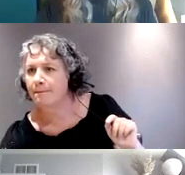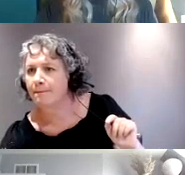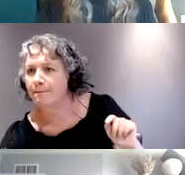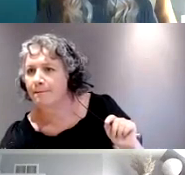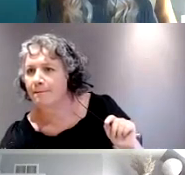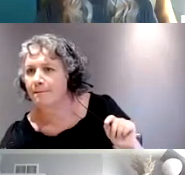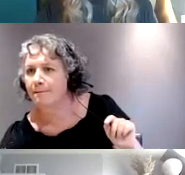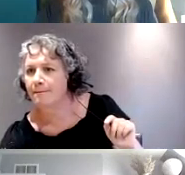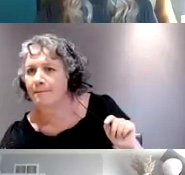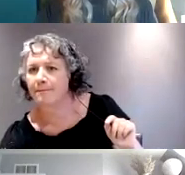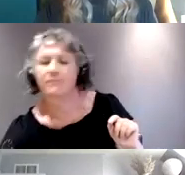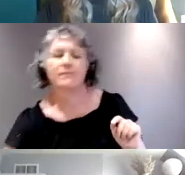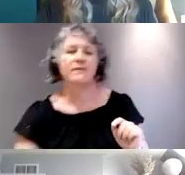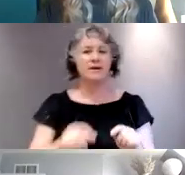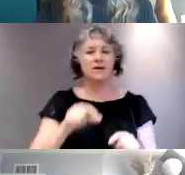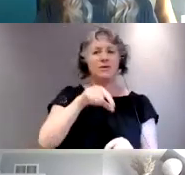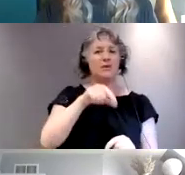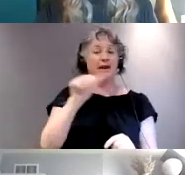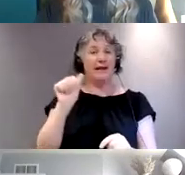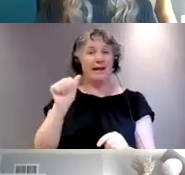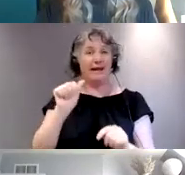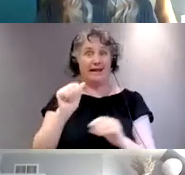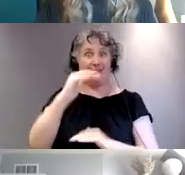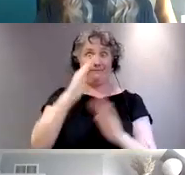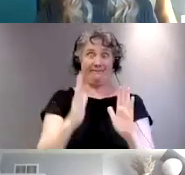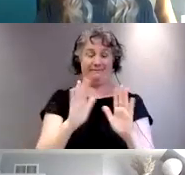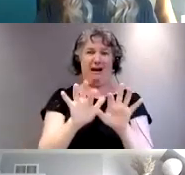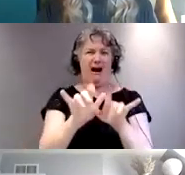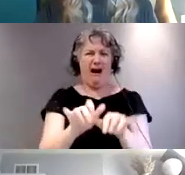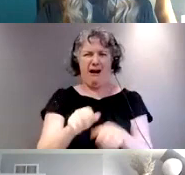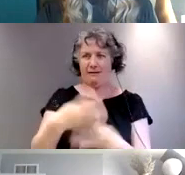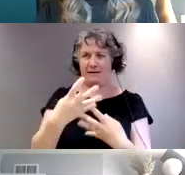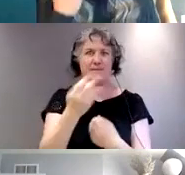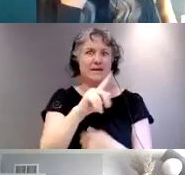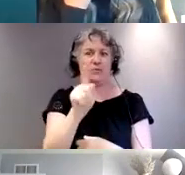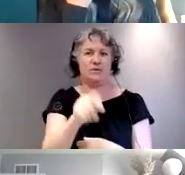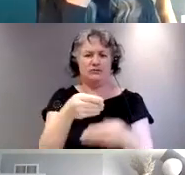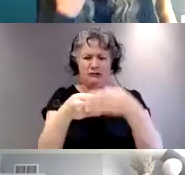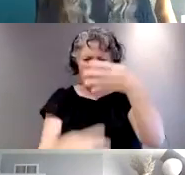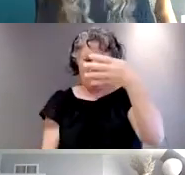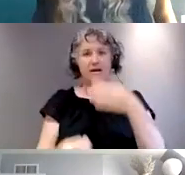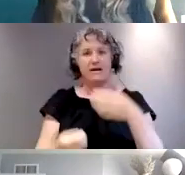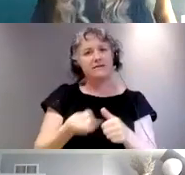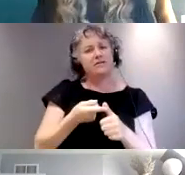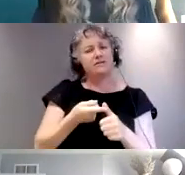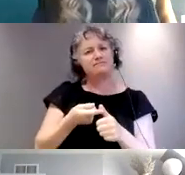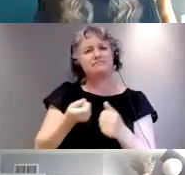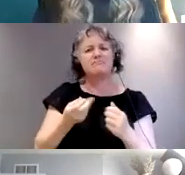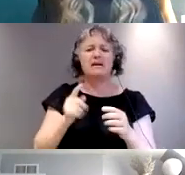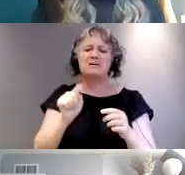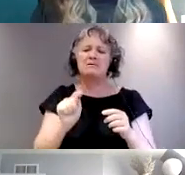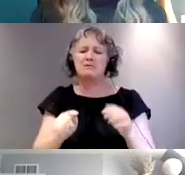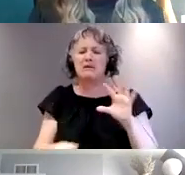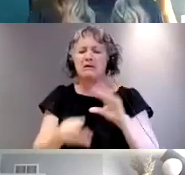our Q&A box as well has a flurry of questions. First, a lot of comments and questions, and I myself,